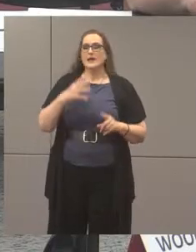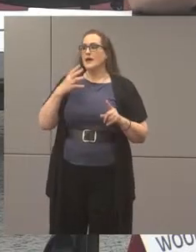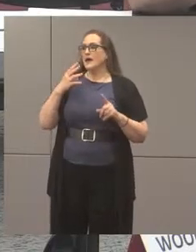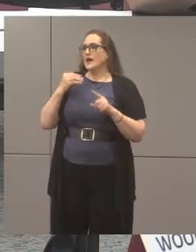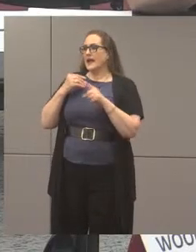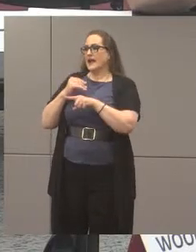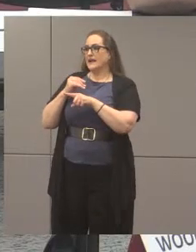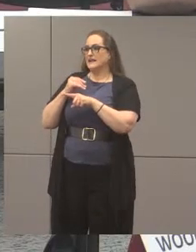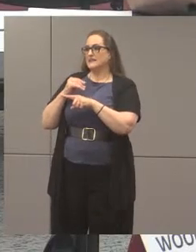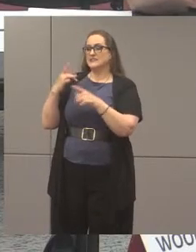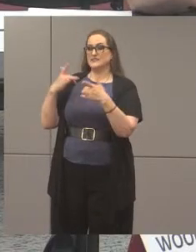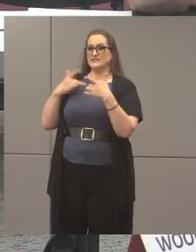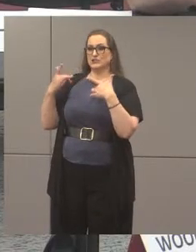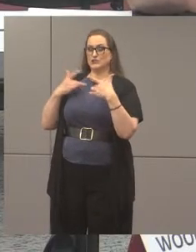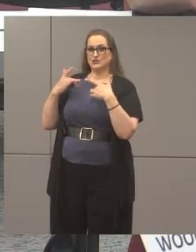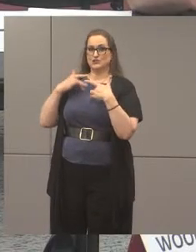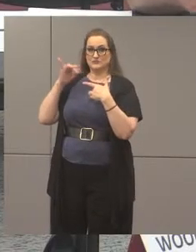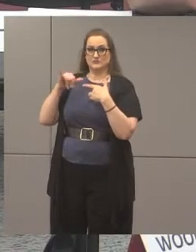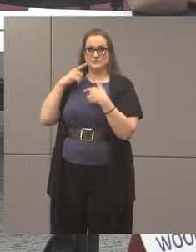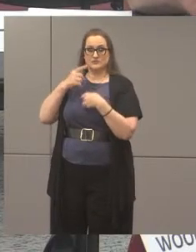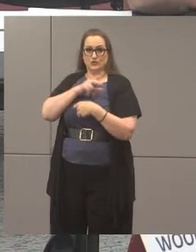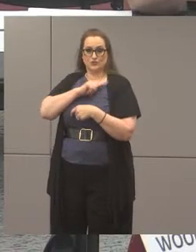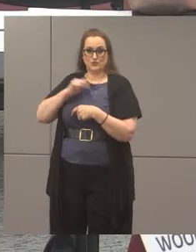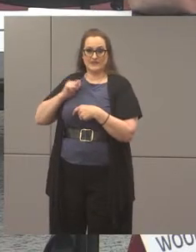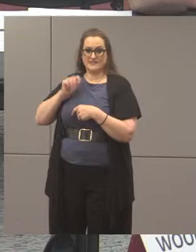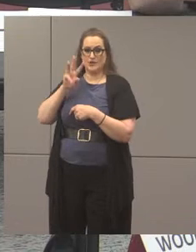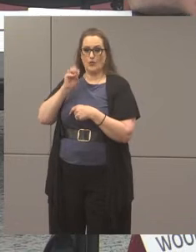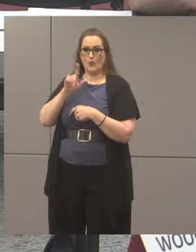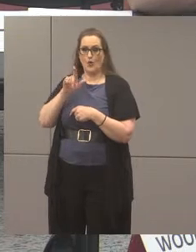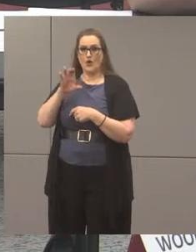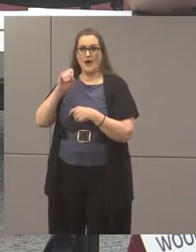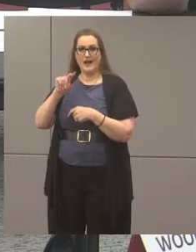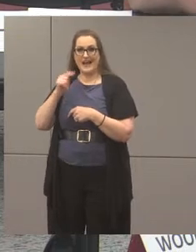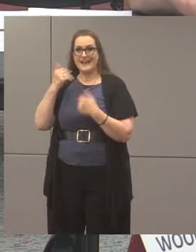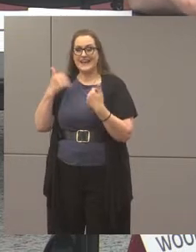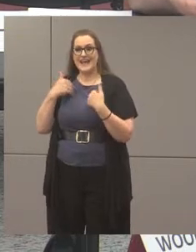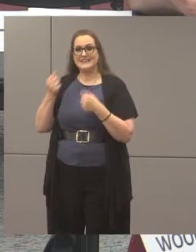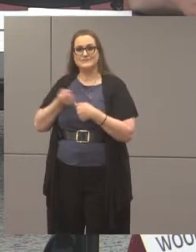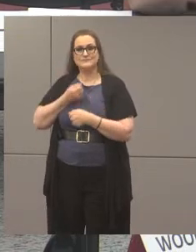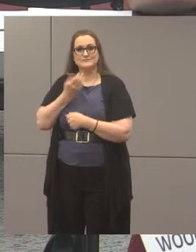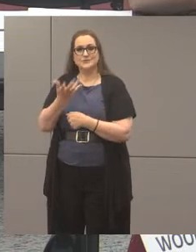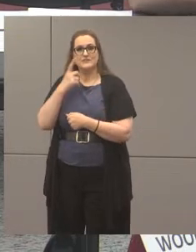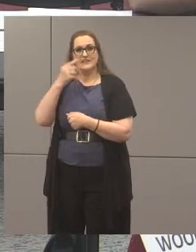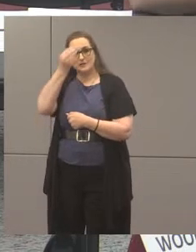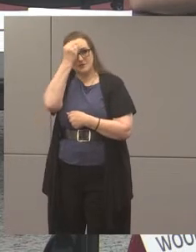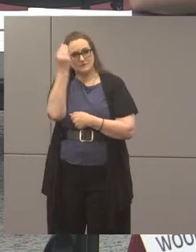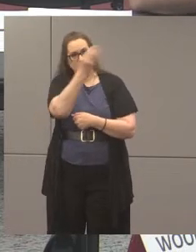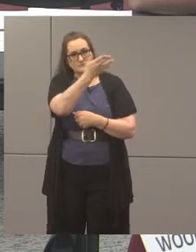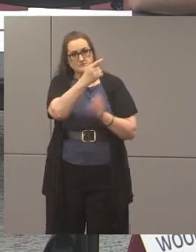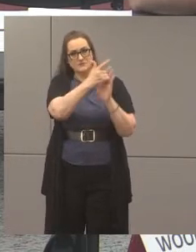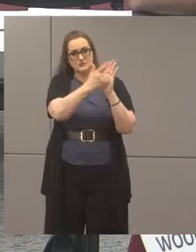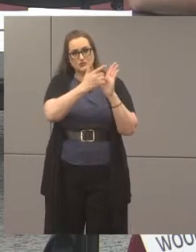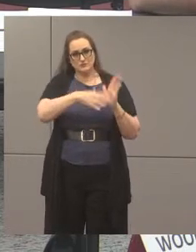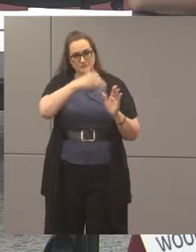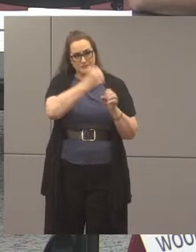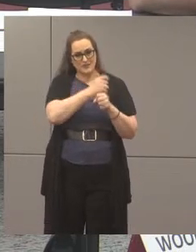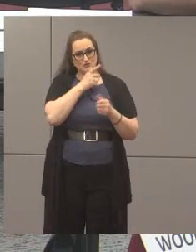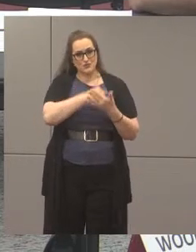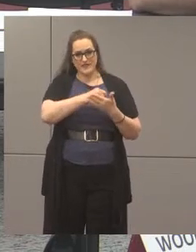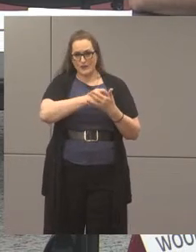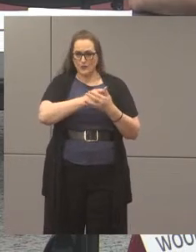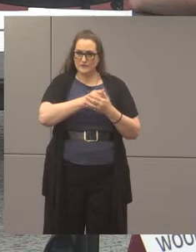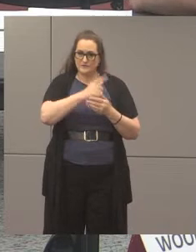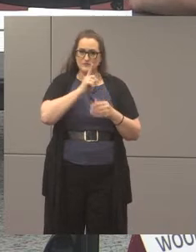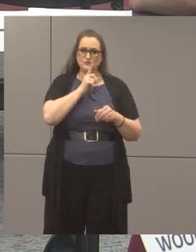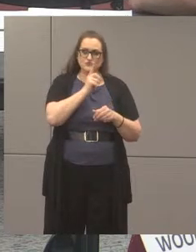these questions, these concerns that trustee Wolcott has expressed can be conveyed over to the attorney to make sure that we are ironclad, that they will